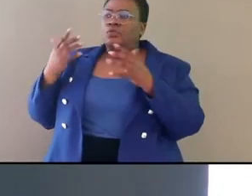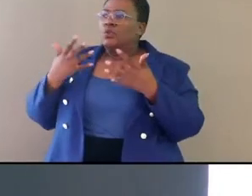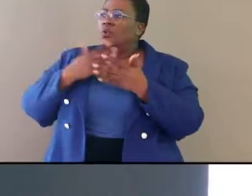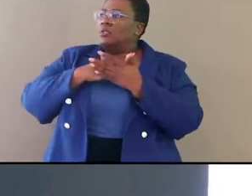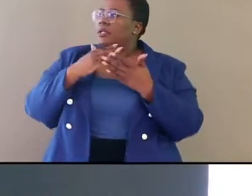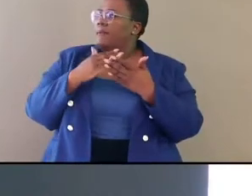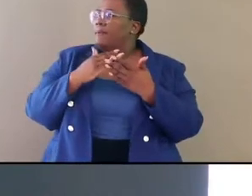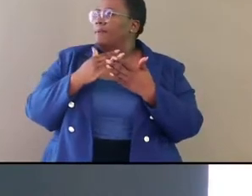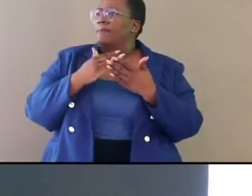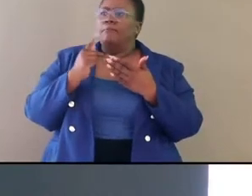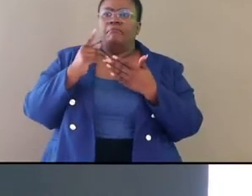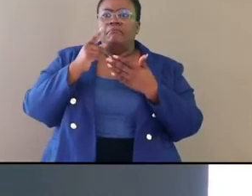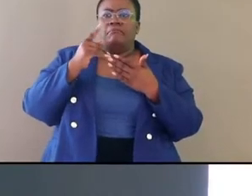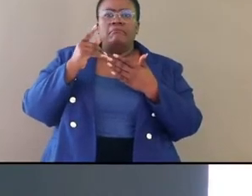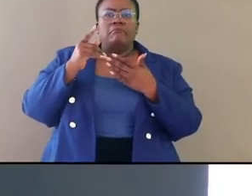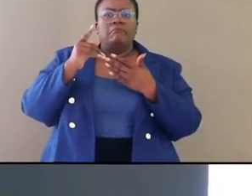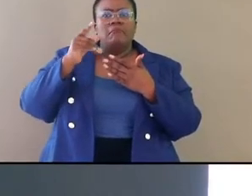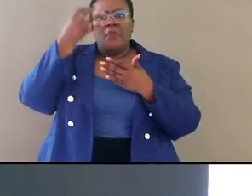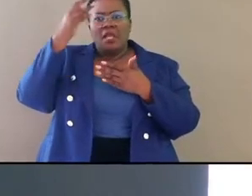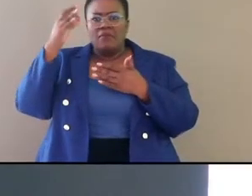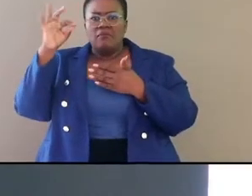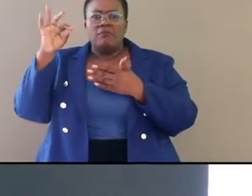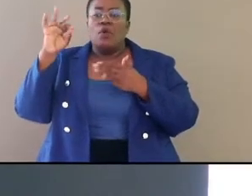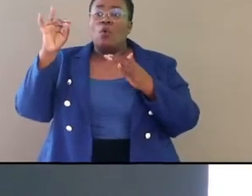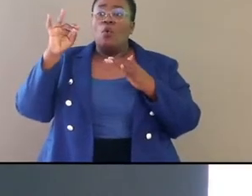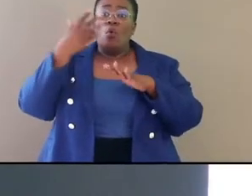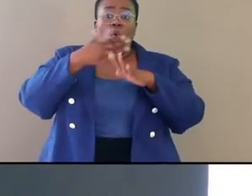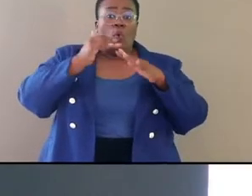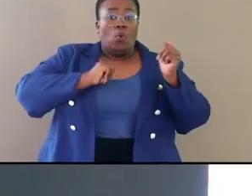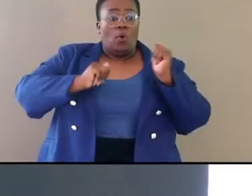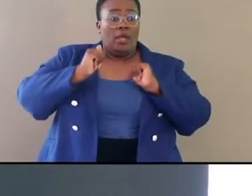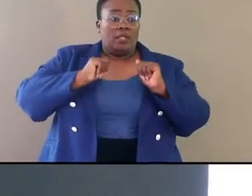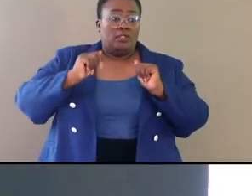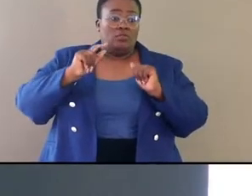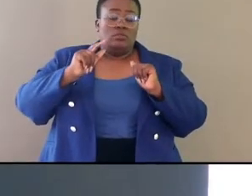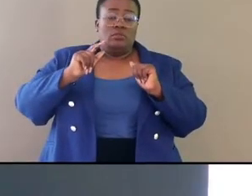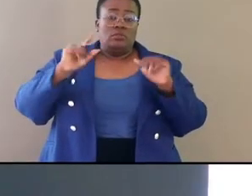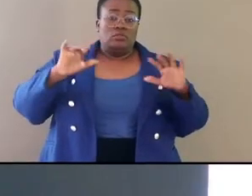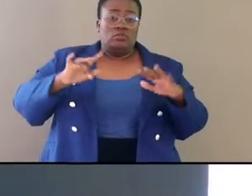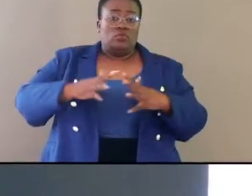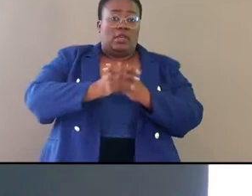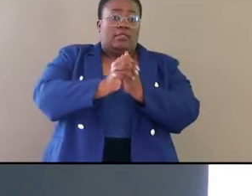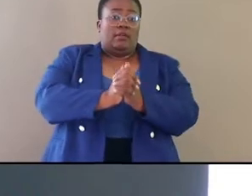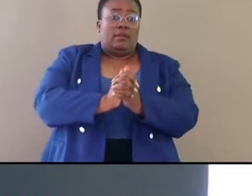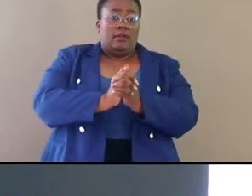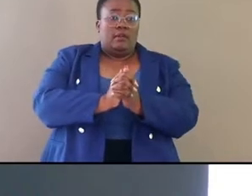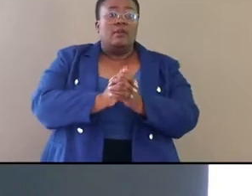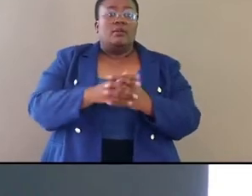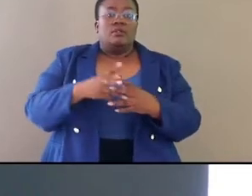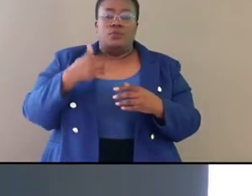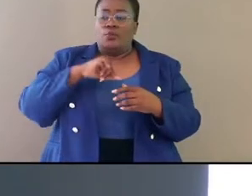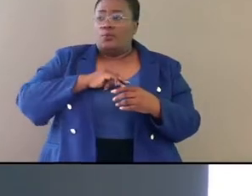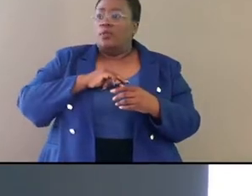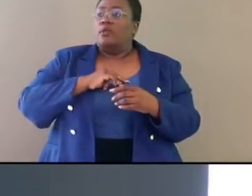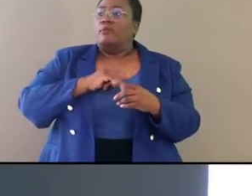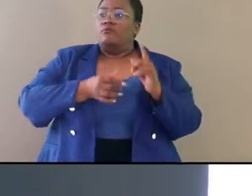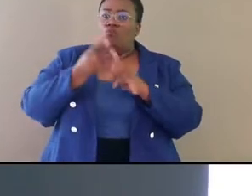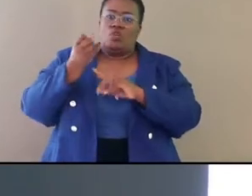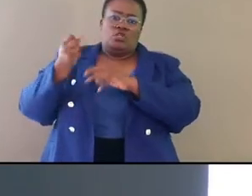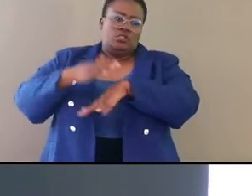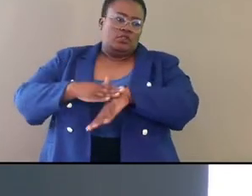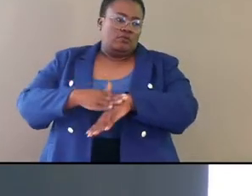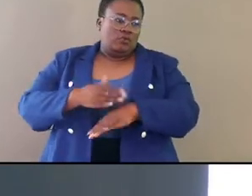some fallacy governs our collective action if we are forced to be so much meaner than they in the embellishments of life.